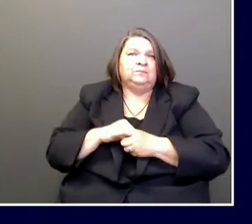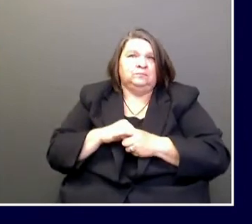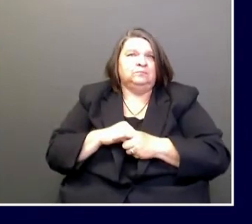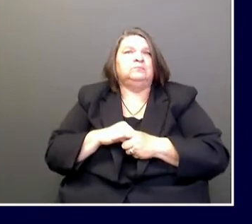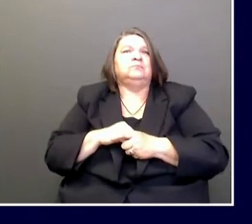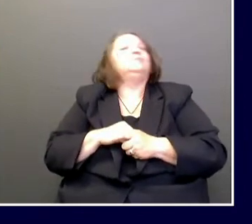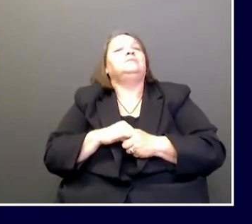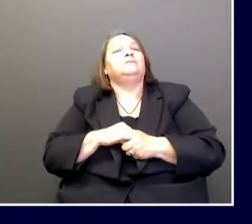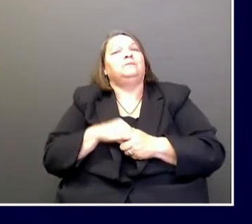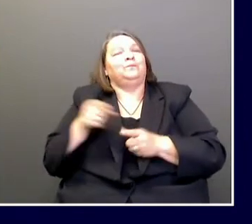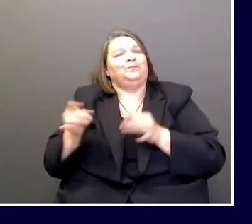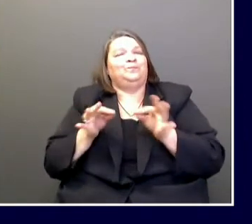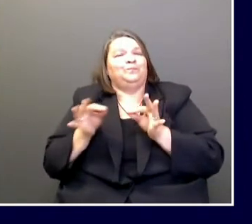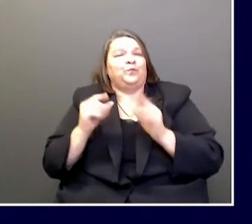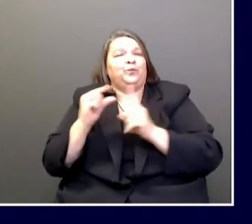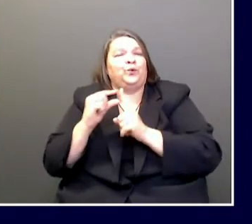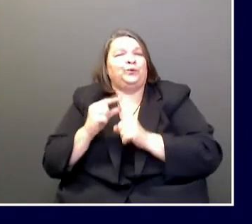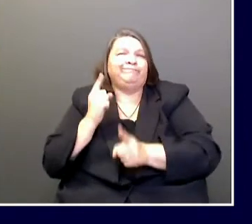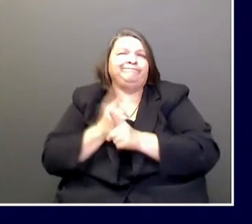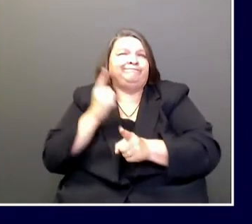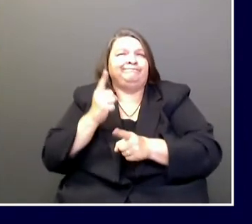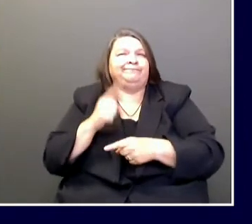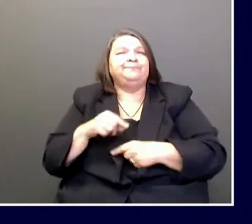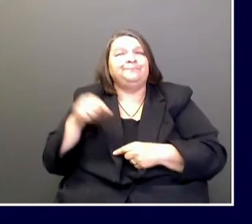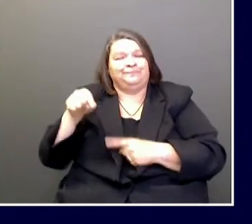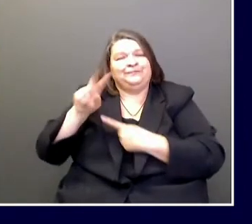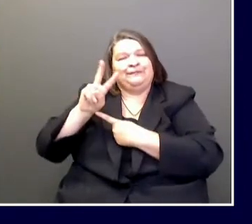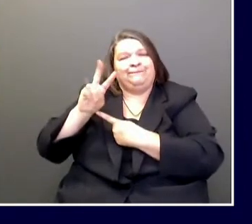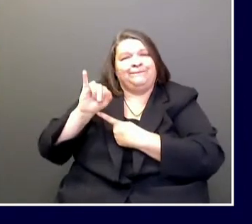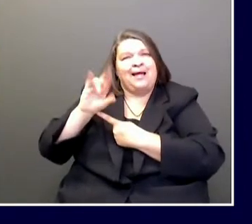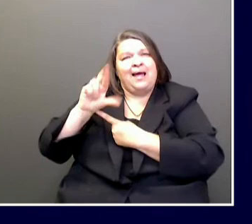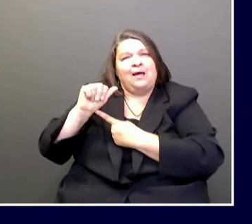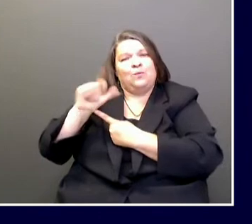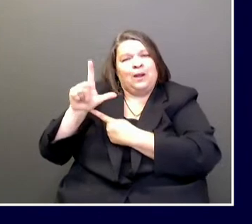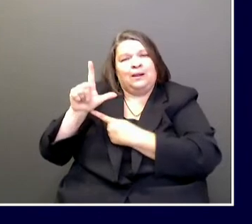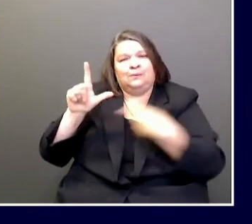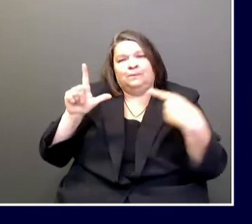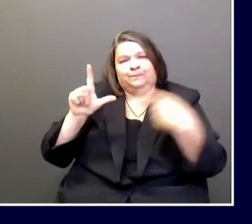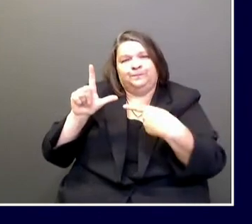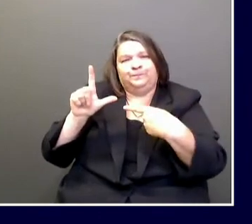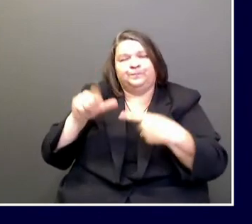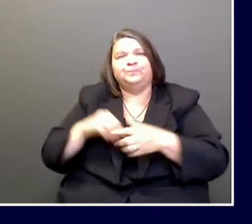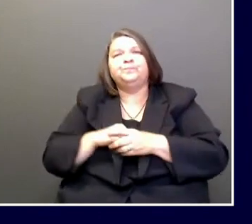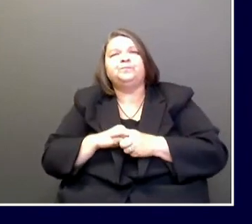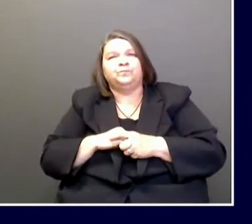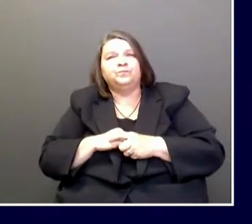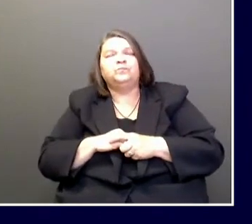want to get all technical. I'll do that with Keith Carson.